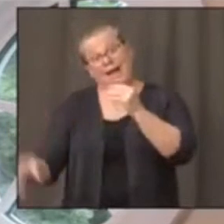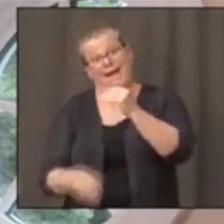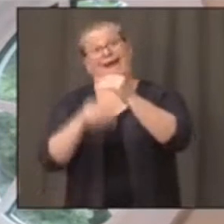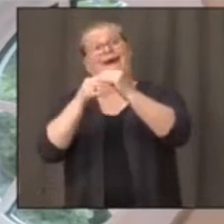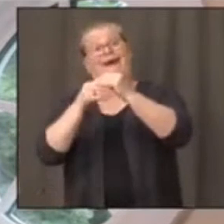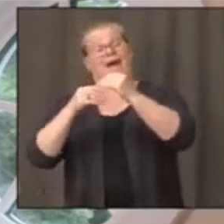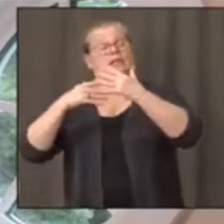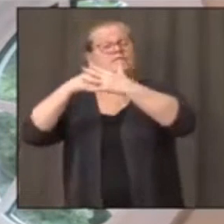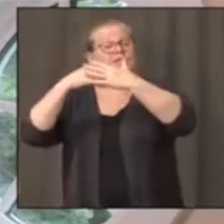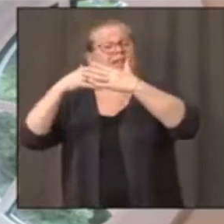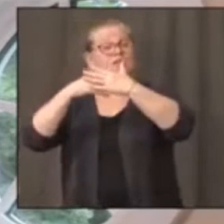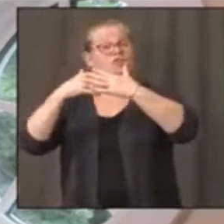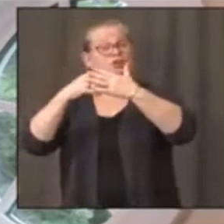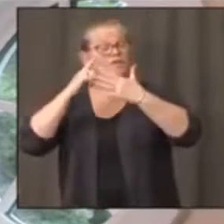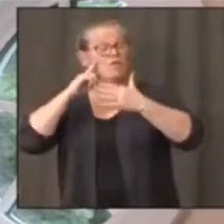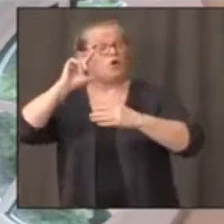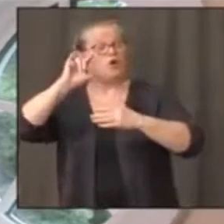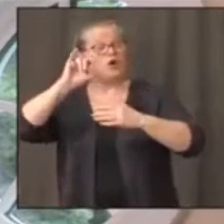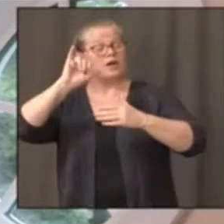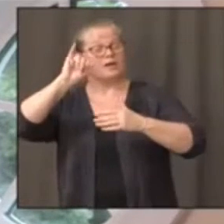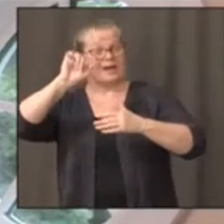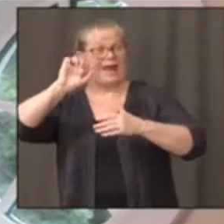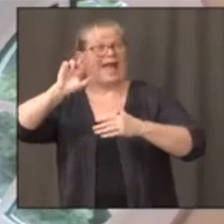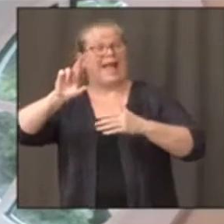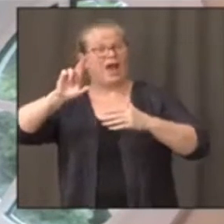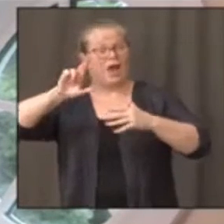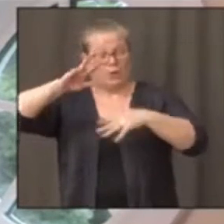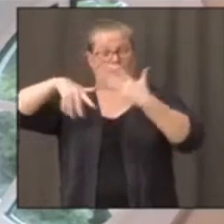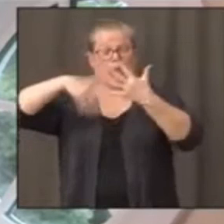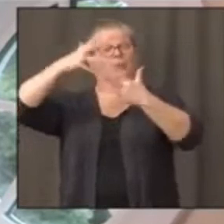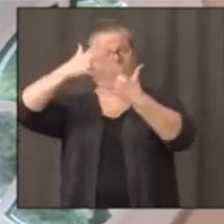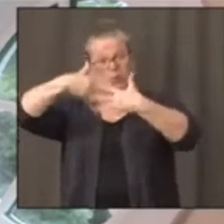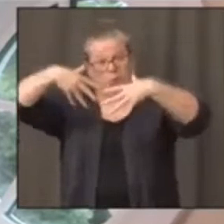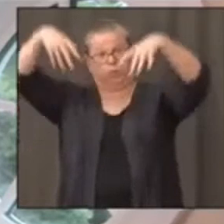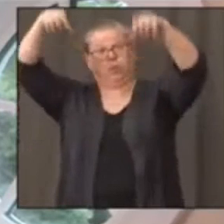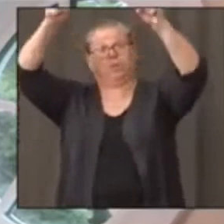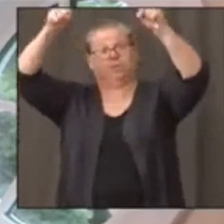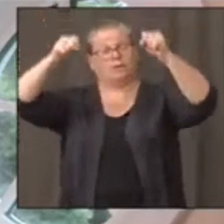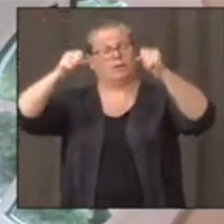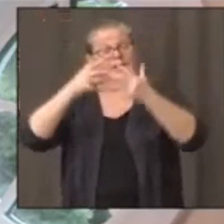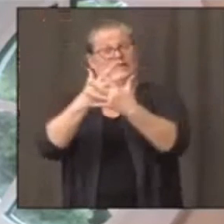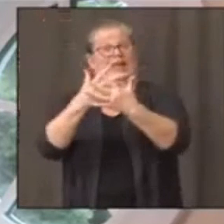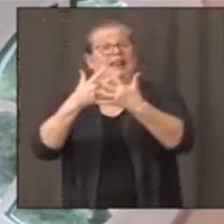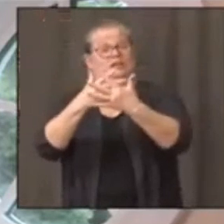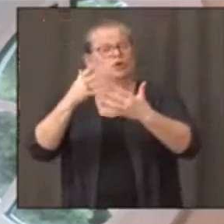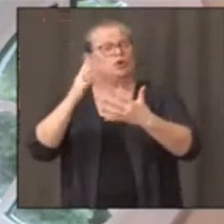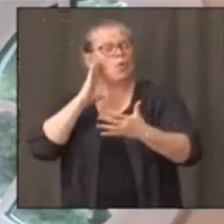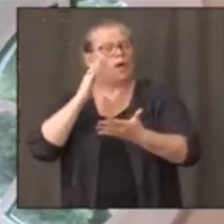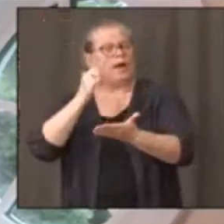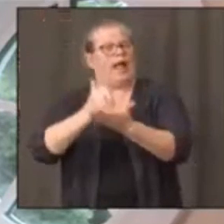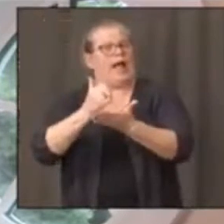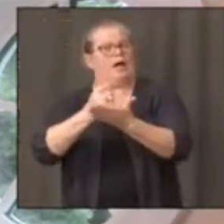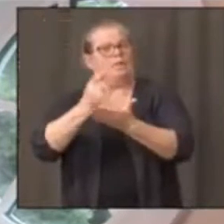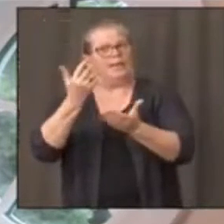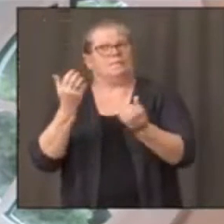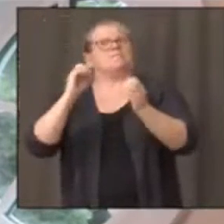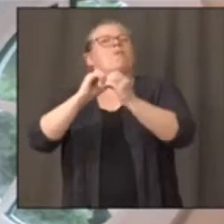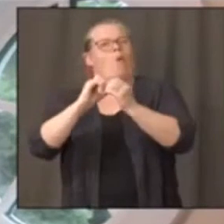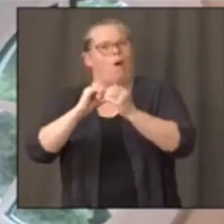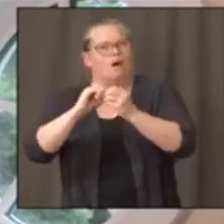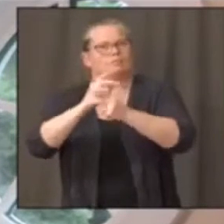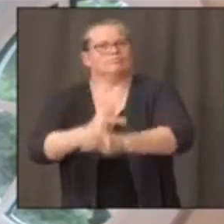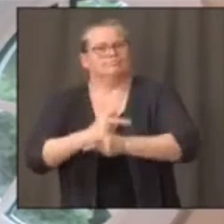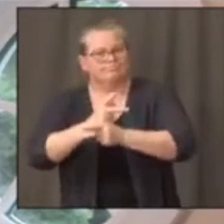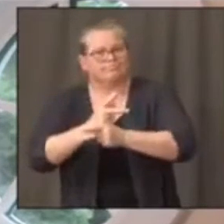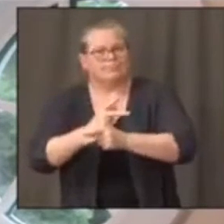additive measure that could be taken. The reality is we talk about COVID being airborne, whether or not it's aerosolized or whether or not